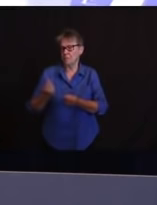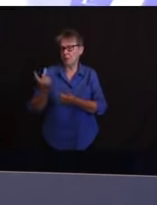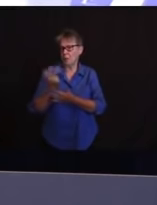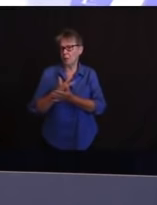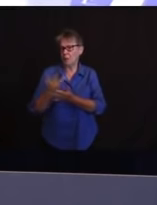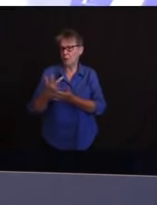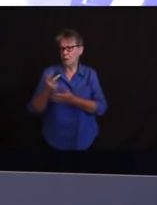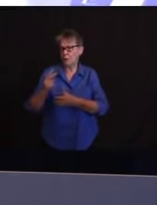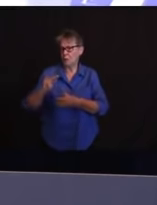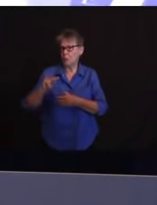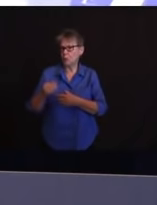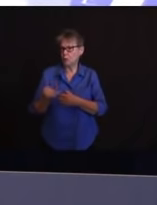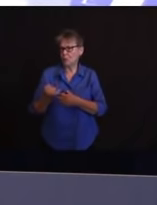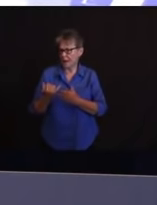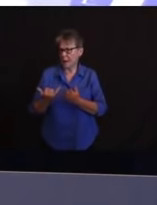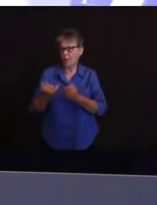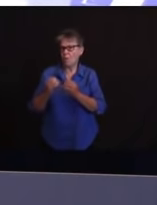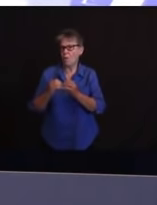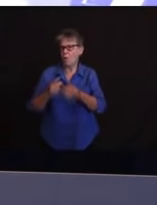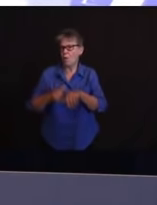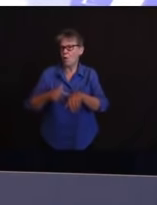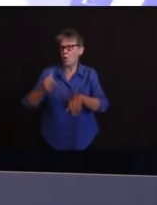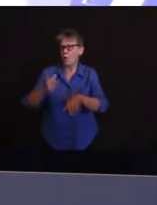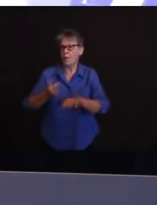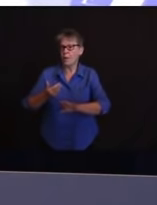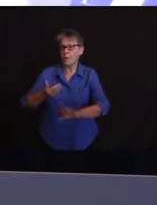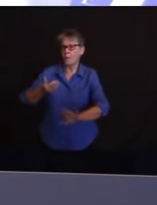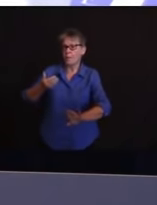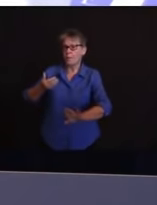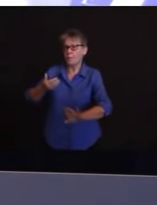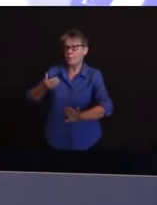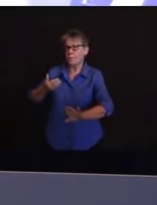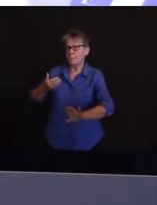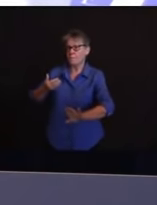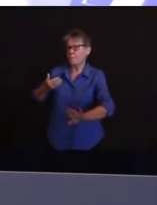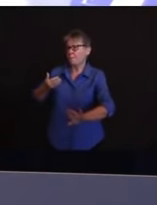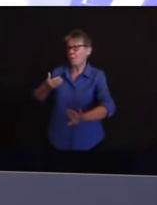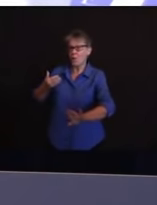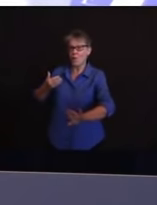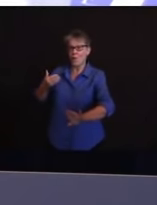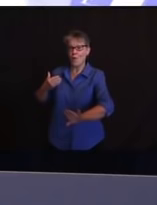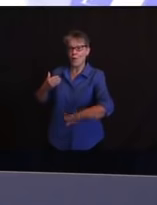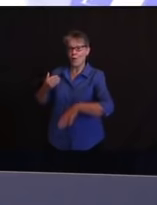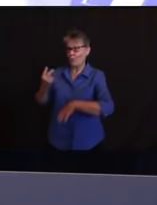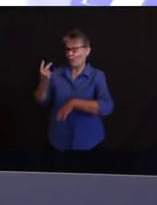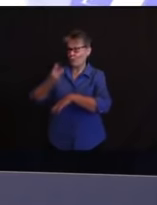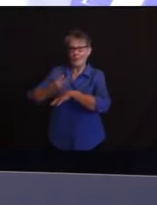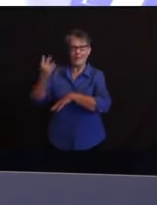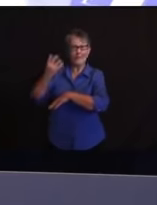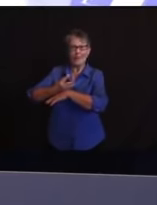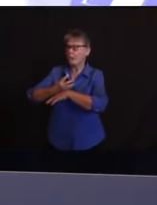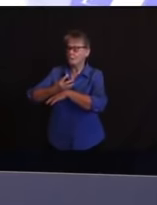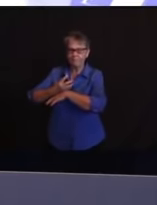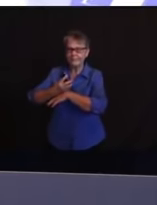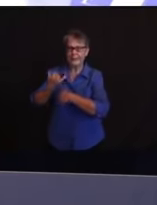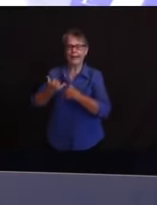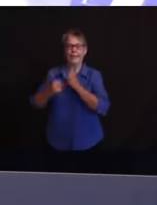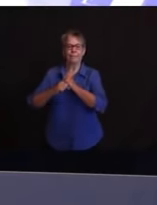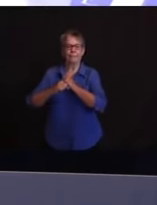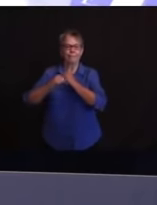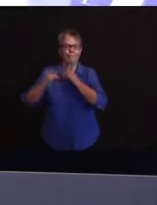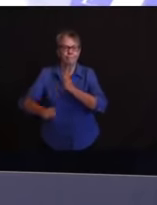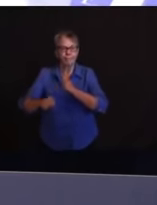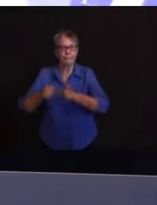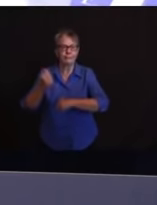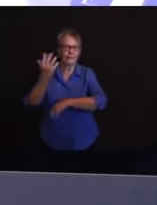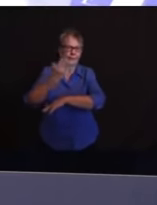4. While you are awaiting results, please take steps to limit your contact with others so you don't potentially spread